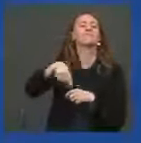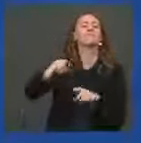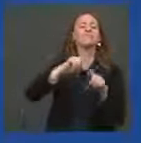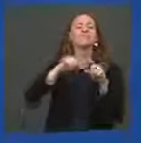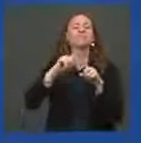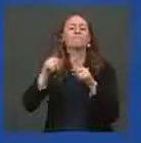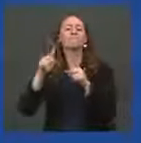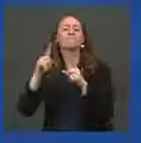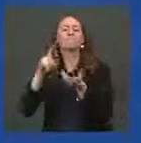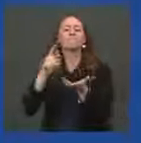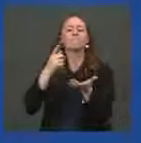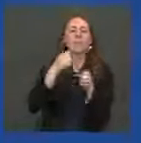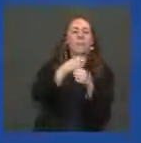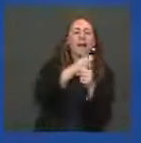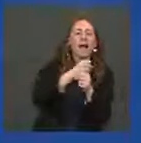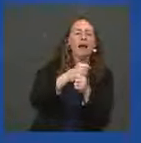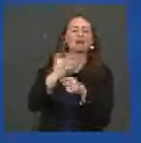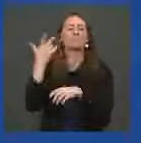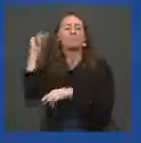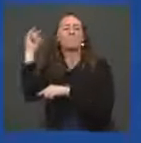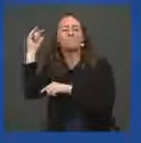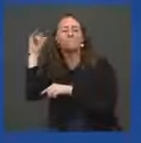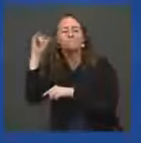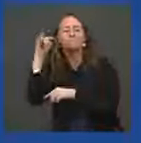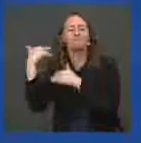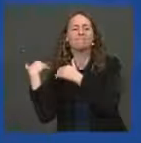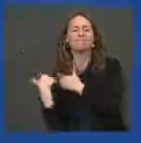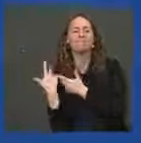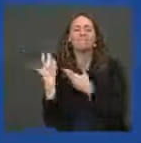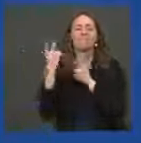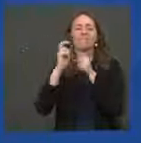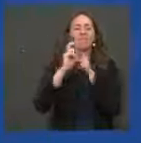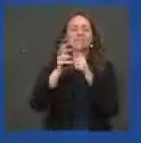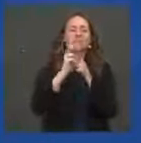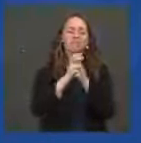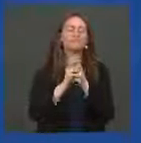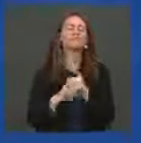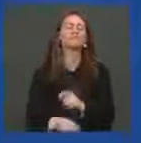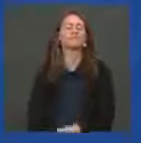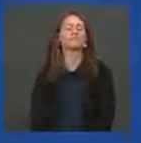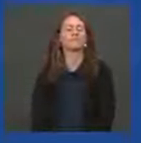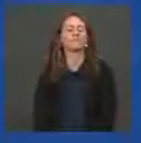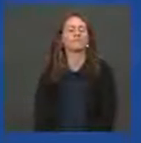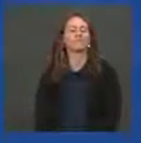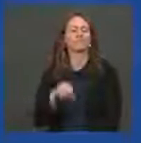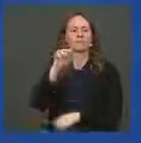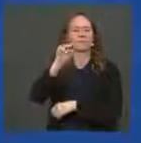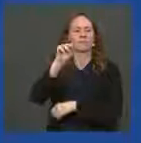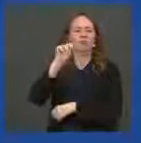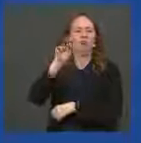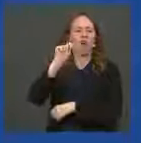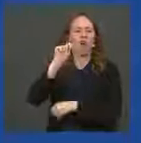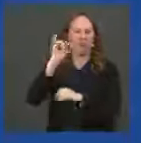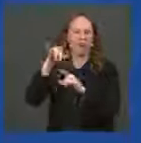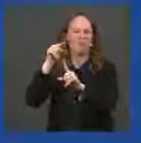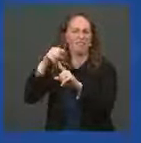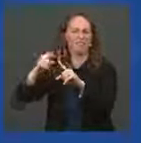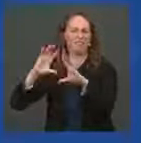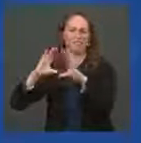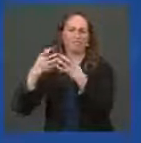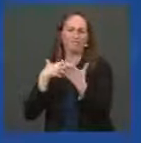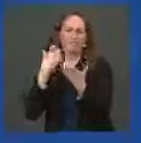Rail, and Transportation Workers Union, known as SMART. I want to be clear. This is across-the-board